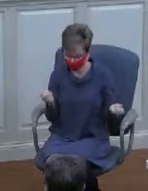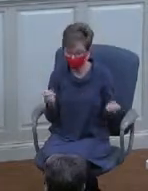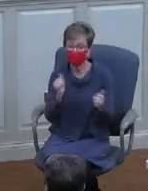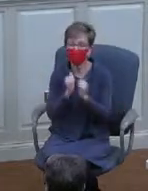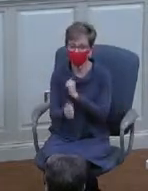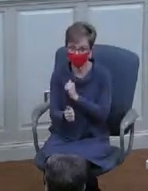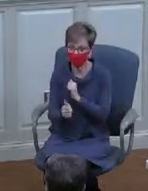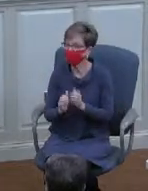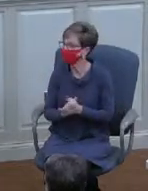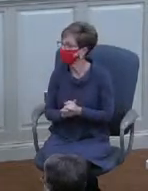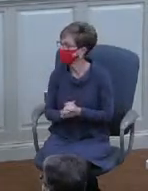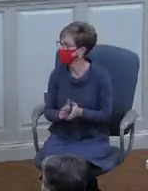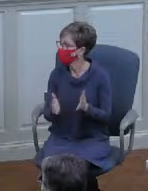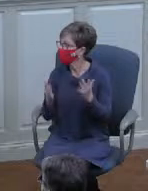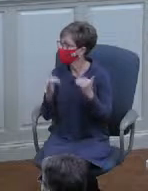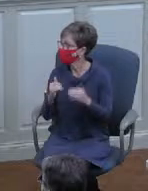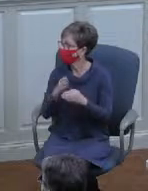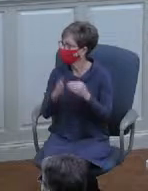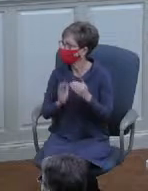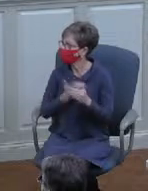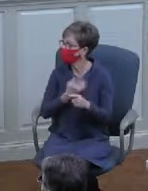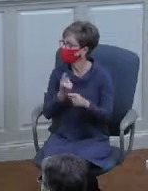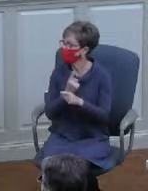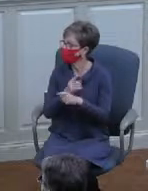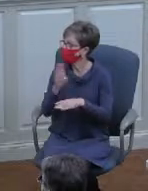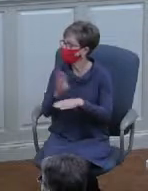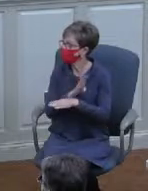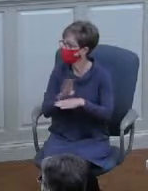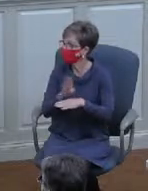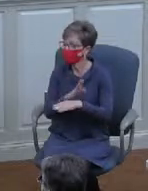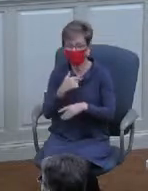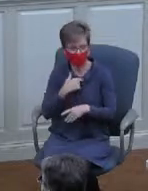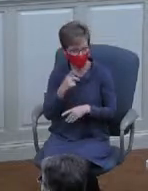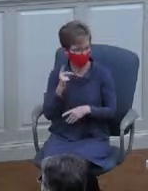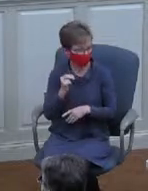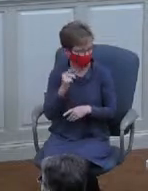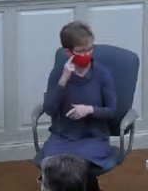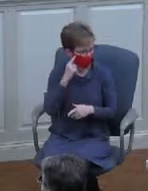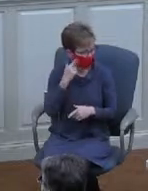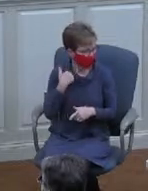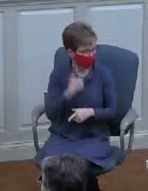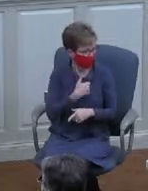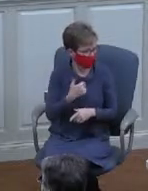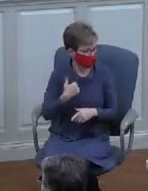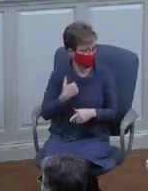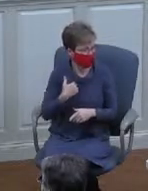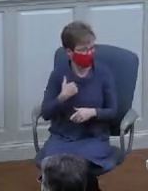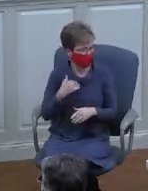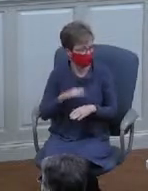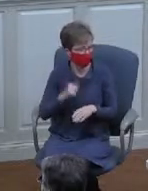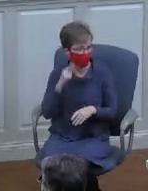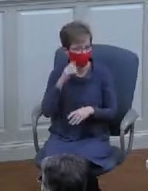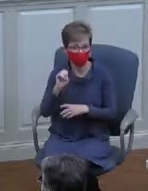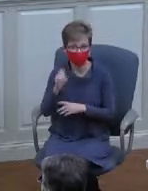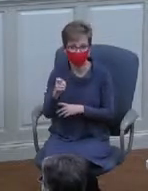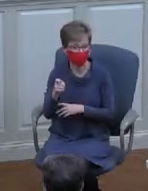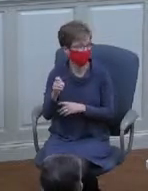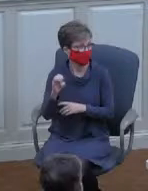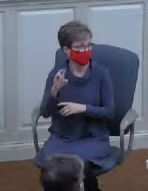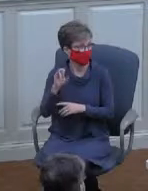carries. That ends our regular business. I believe we do have cause for an executive session. Mr.